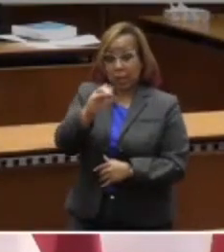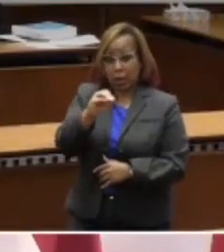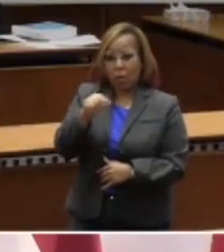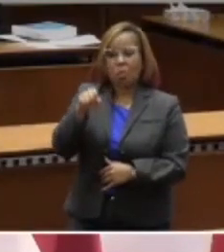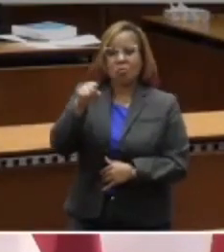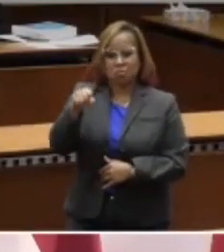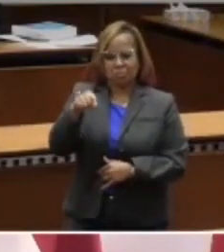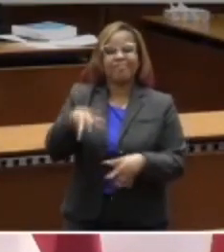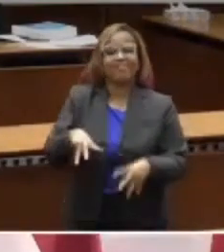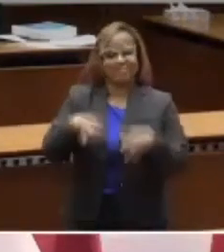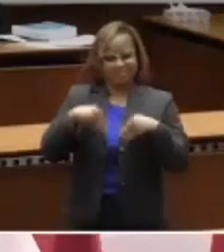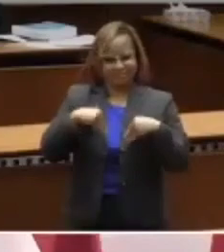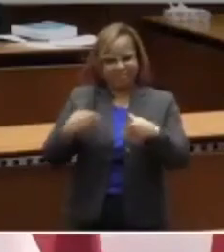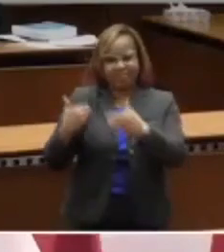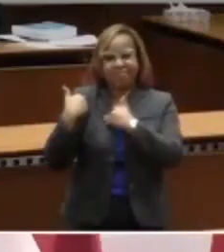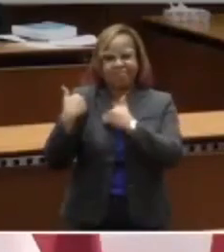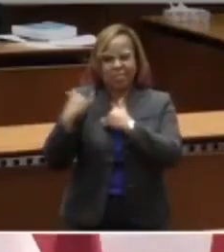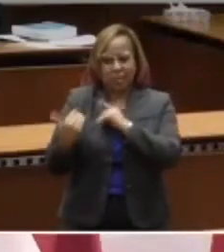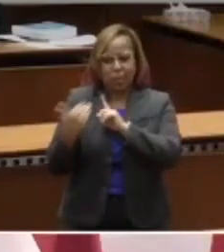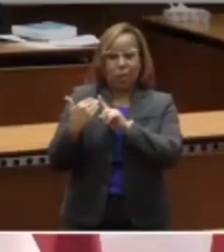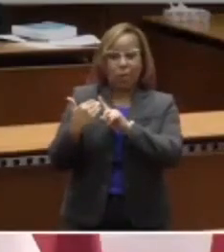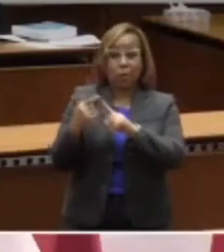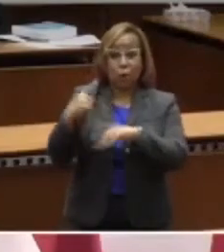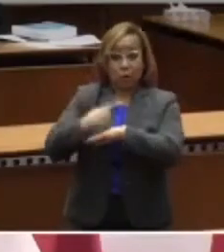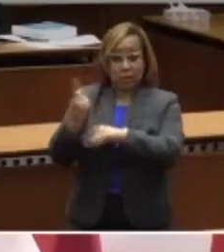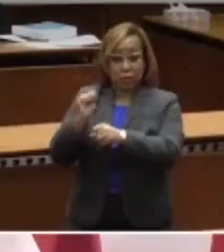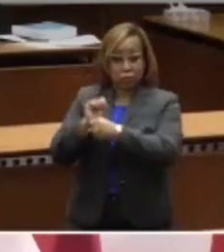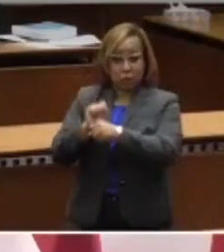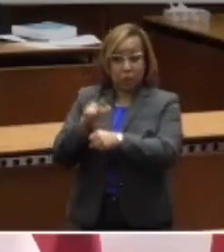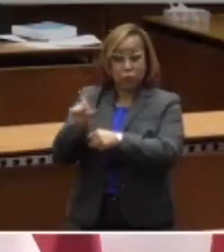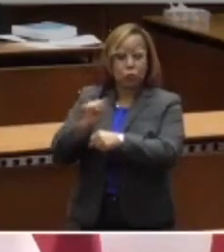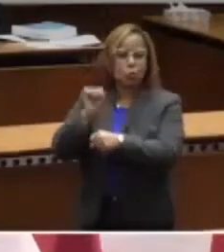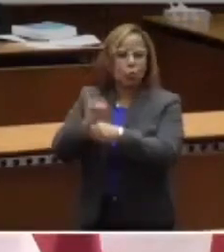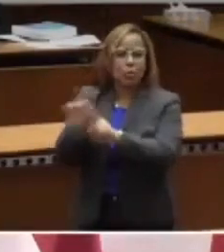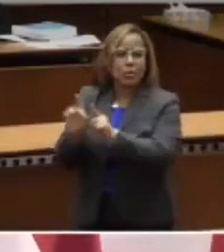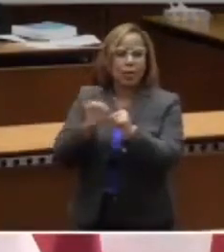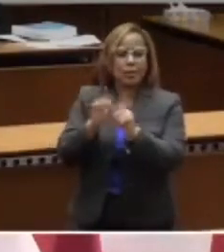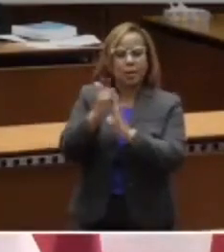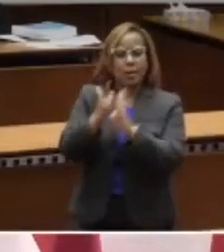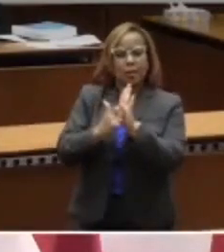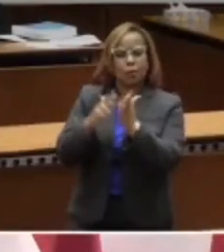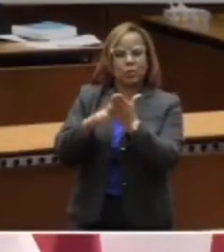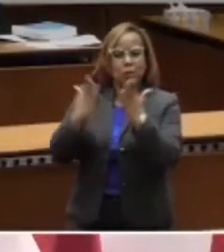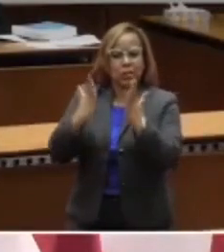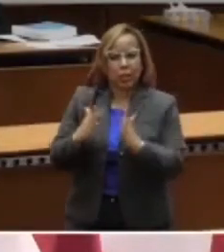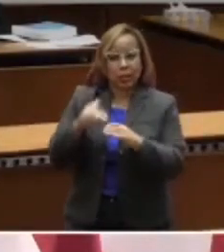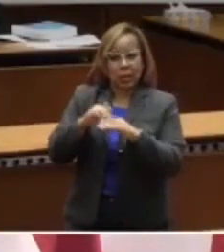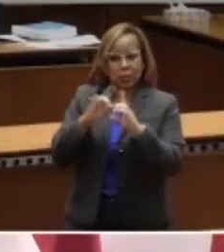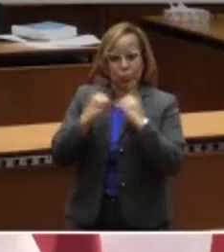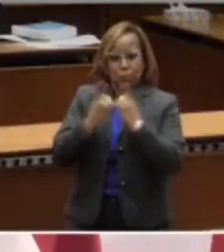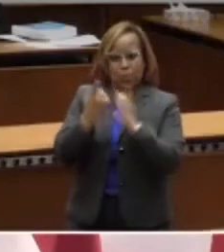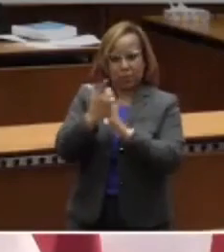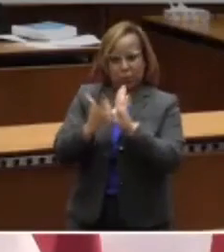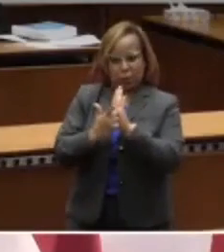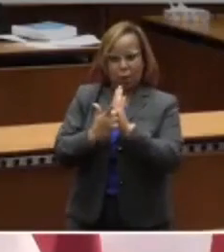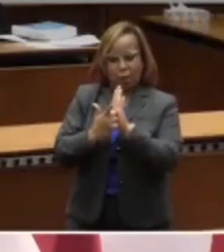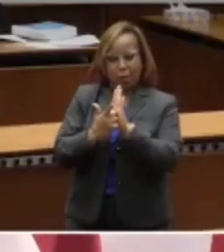who answered that call. In her day job, Paula works as a legal secretary in the Department of